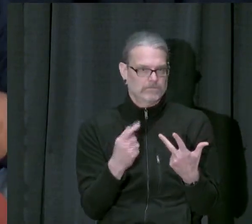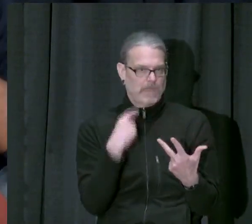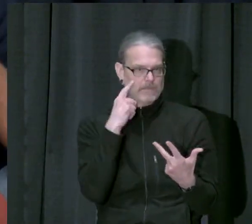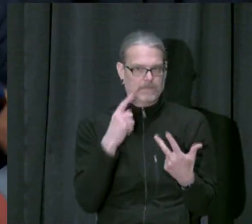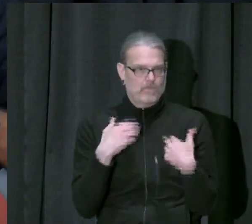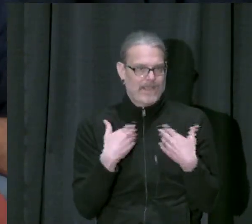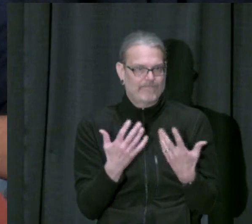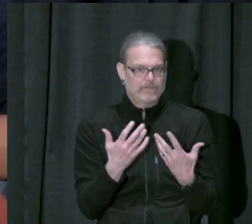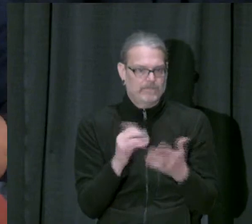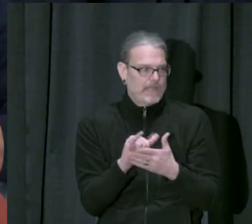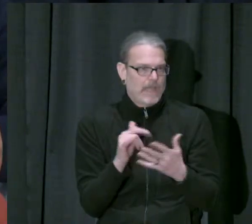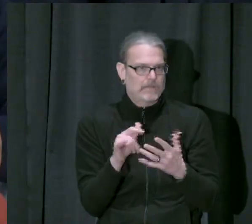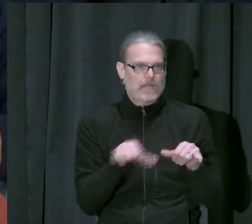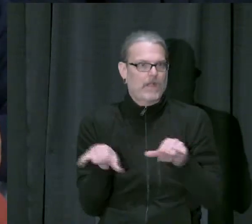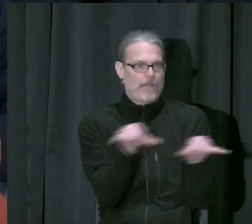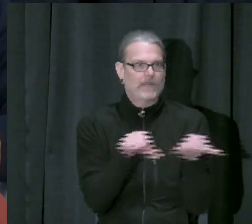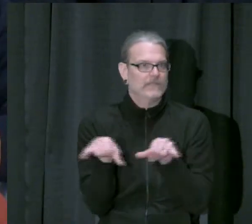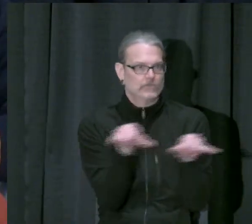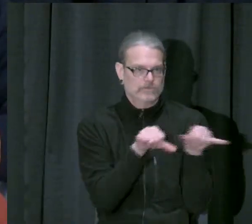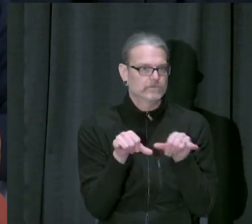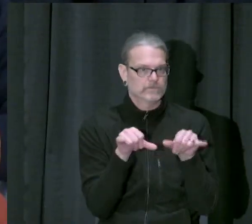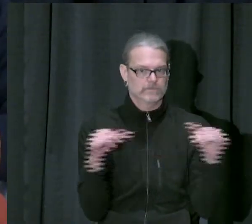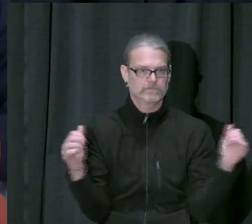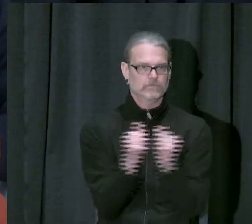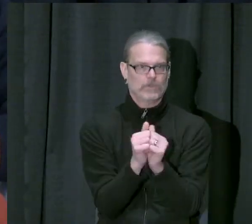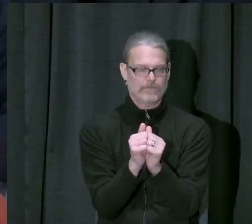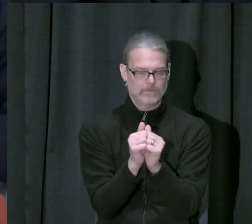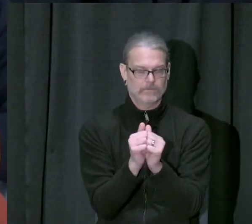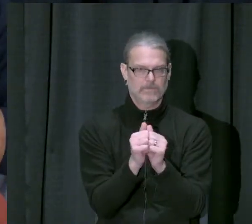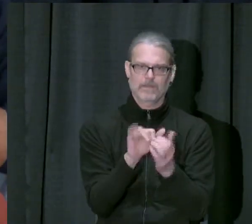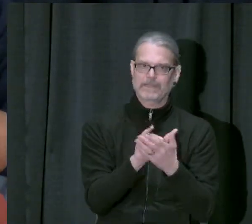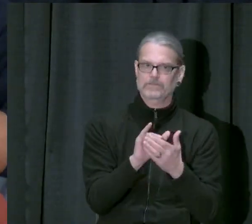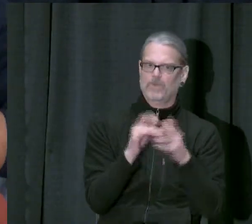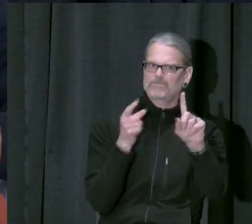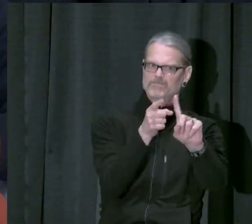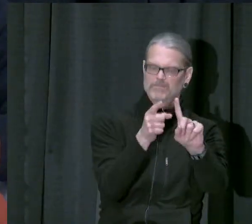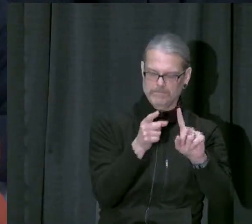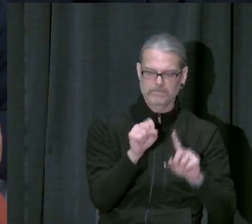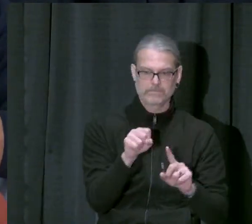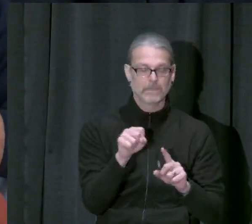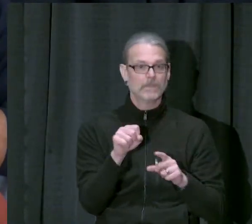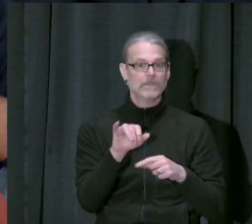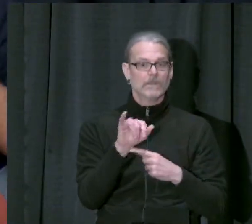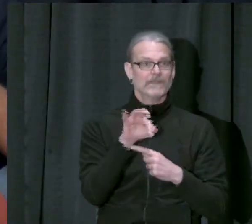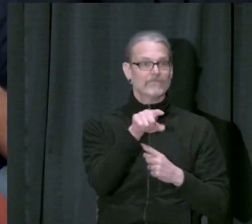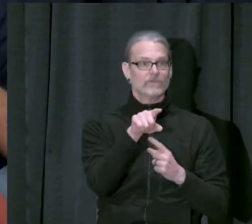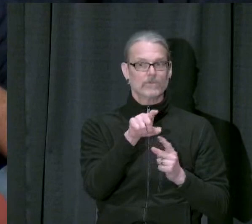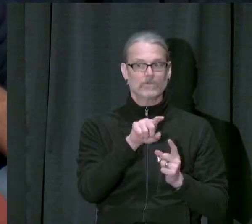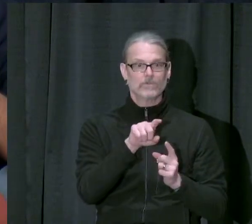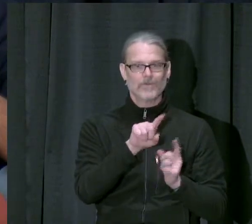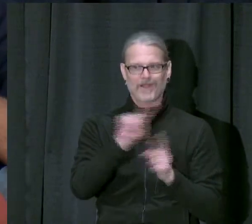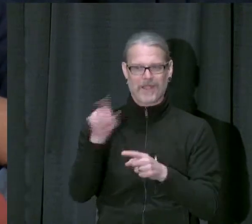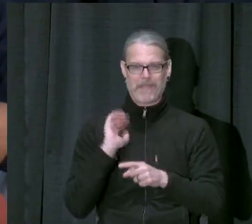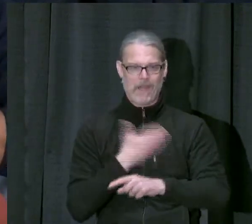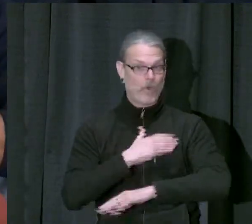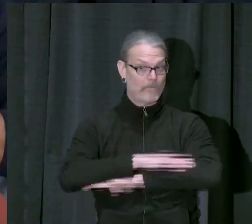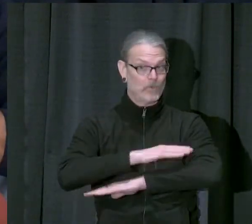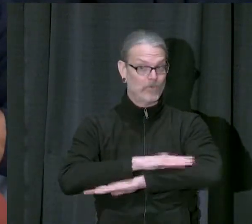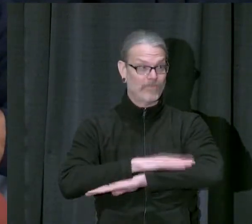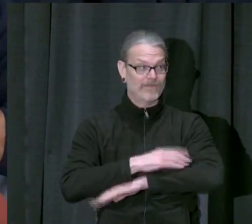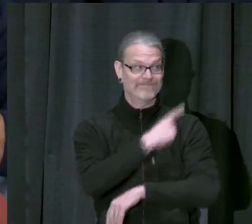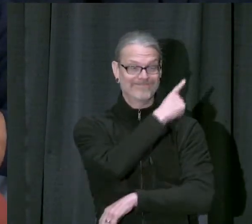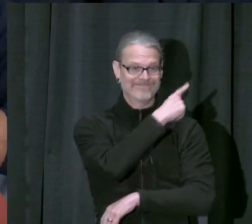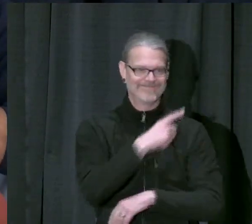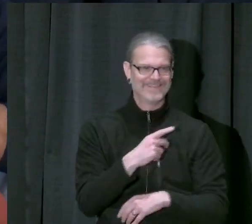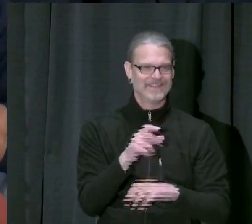right? So that's one thing that we're really working on. In fact, if you actually drop by our booth, 1011, you will be able